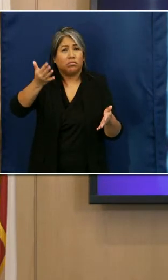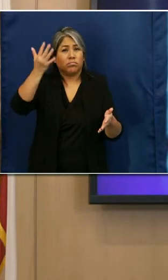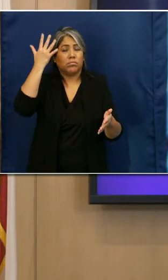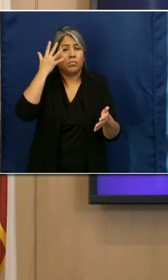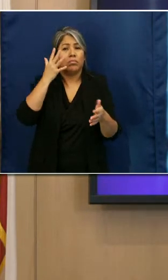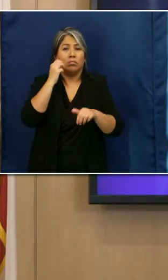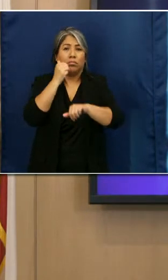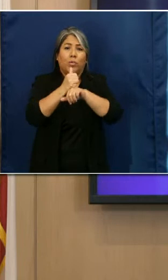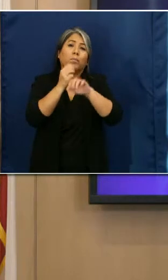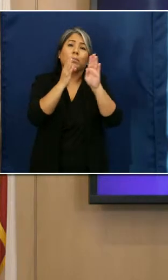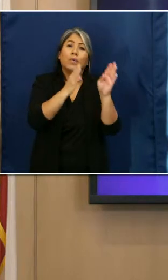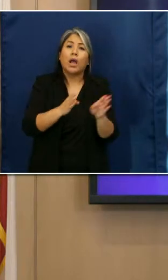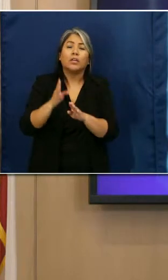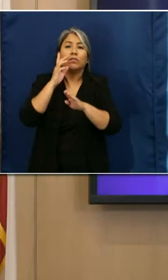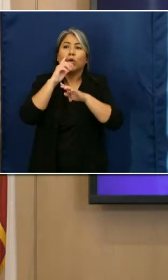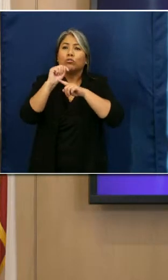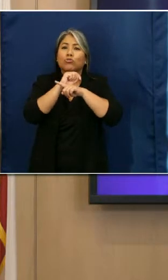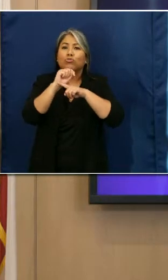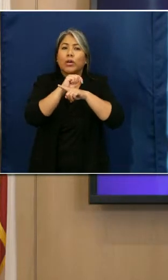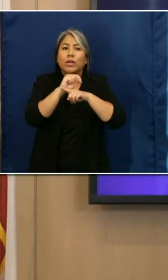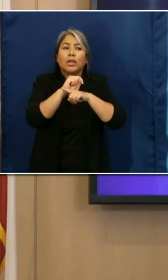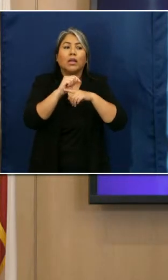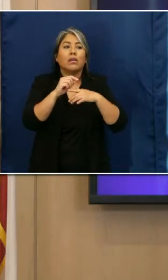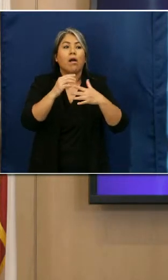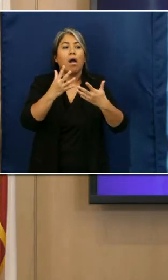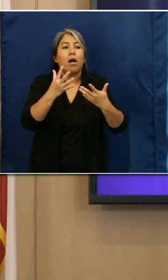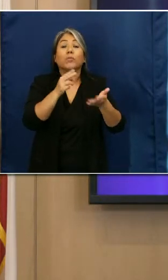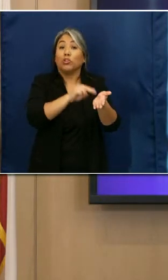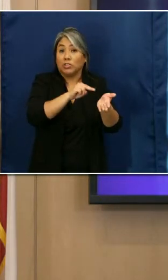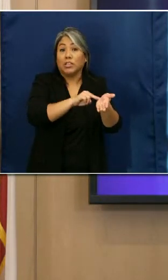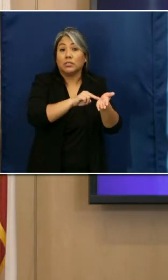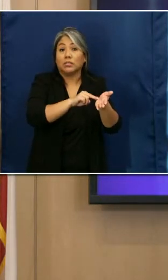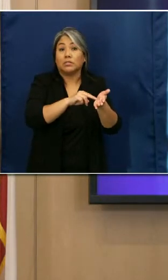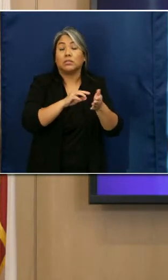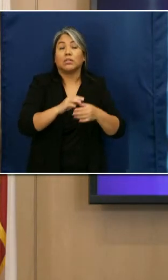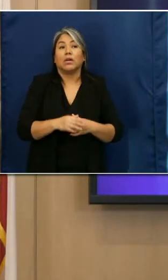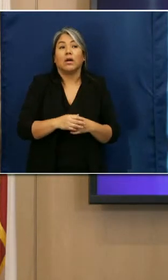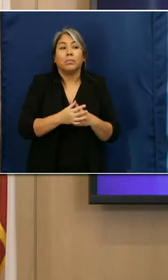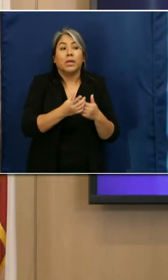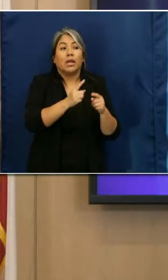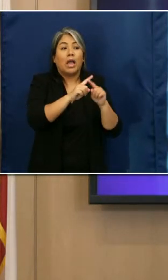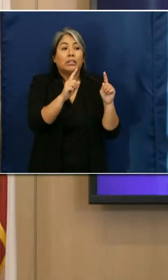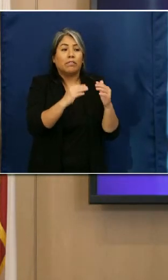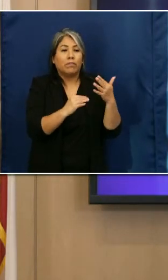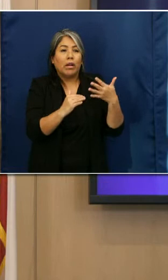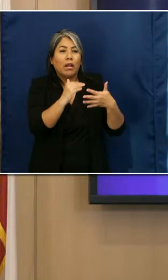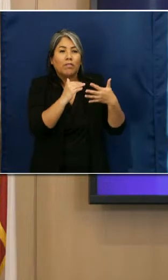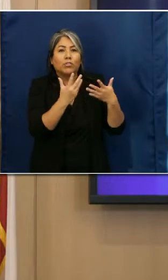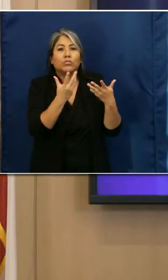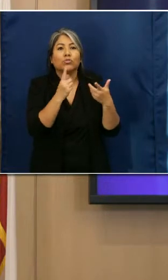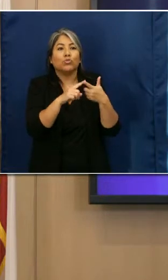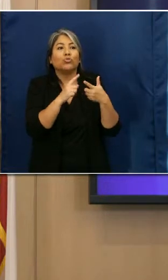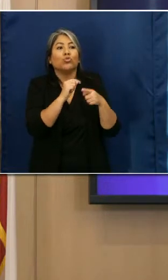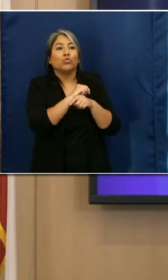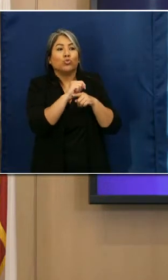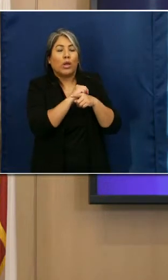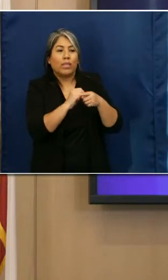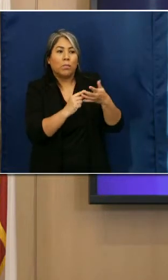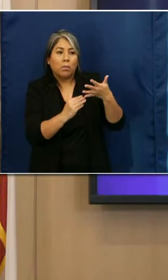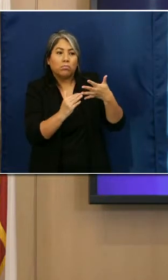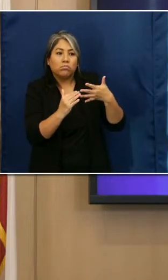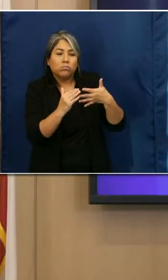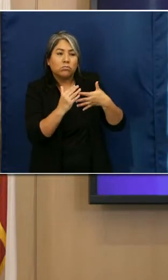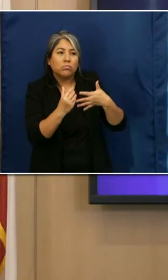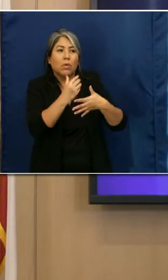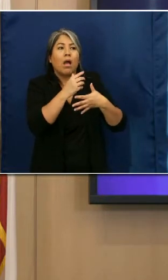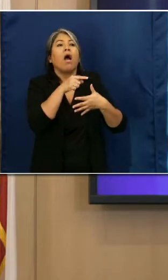plans, for training nurses at different levels, to train them up, to make them